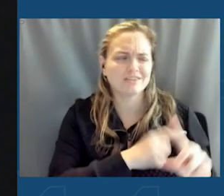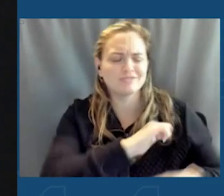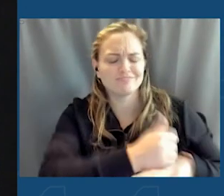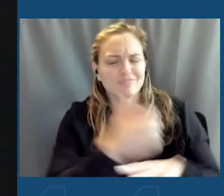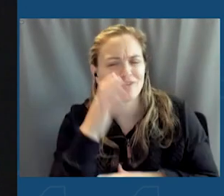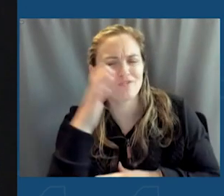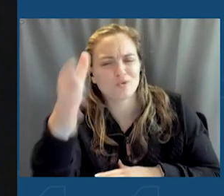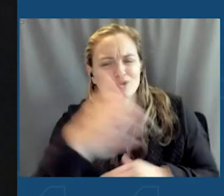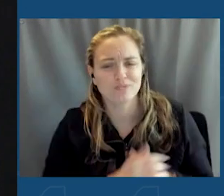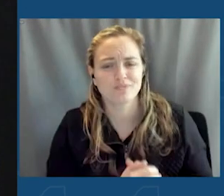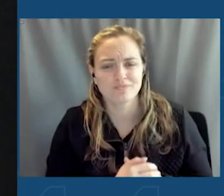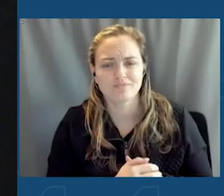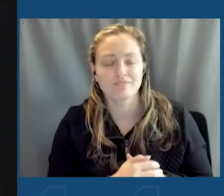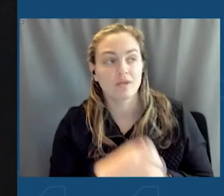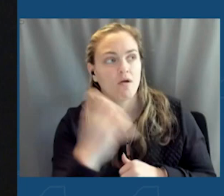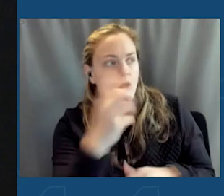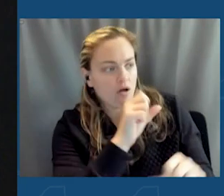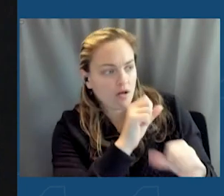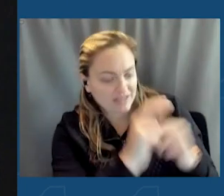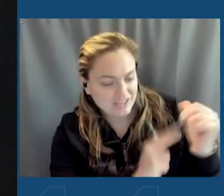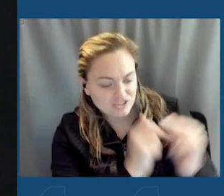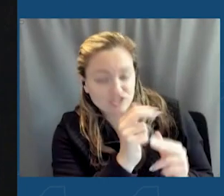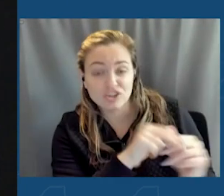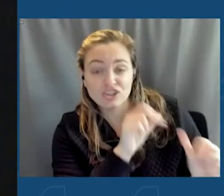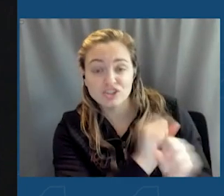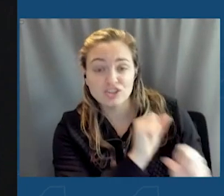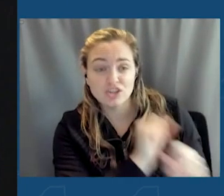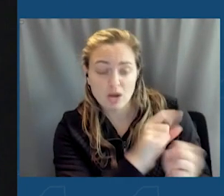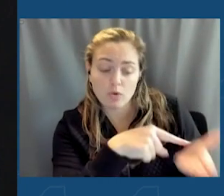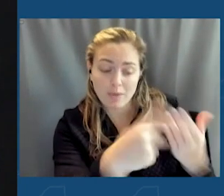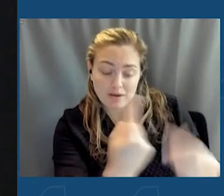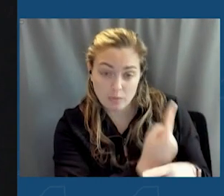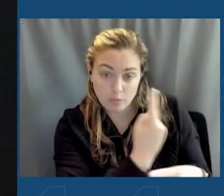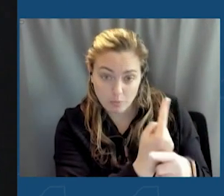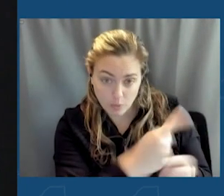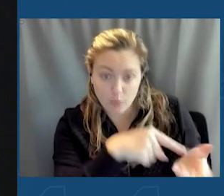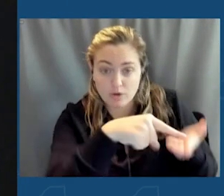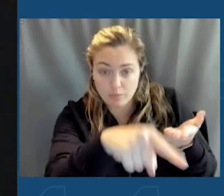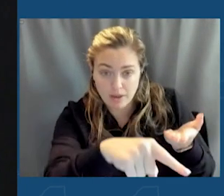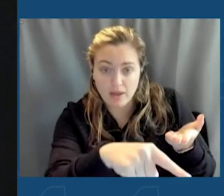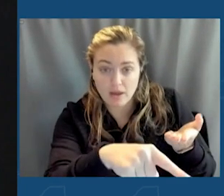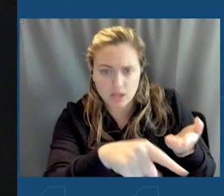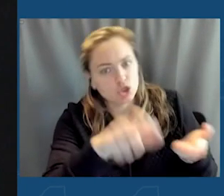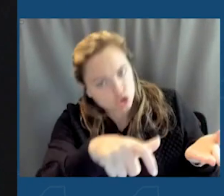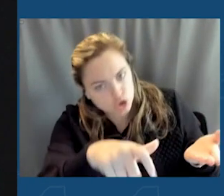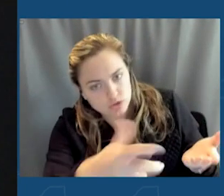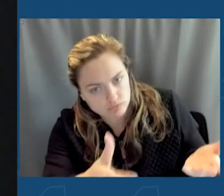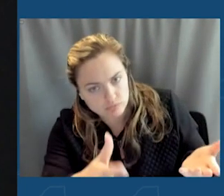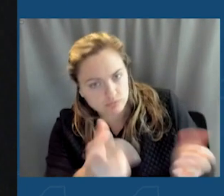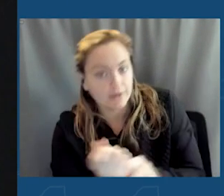Every single construction job will be paid a prevailing wage, as they should be. And next year